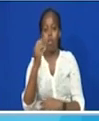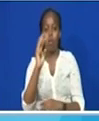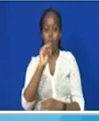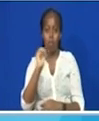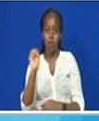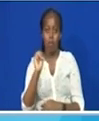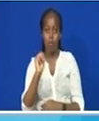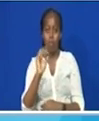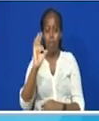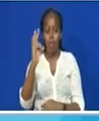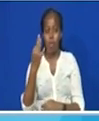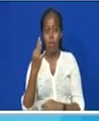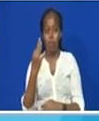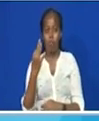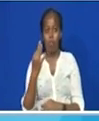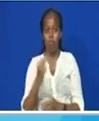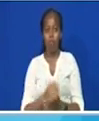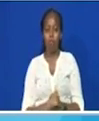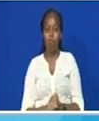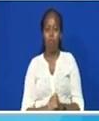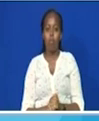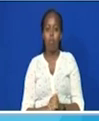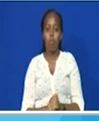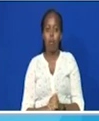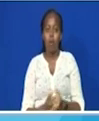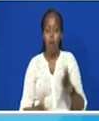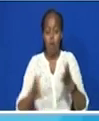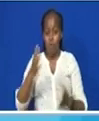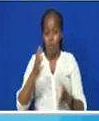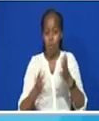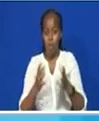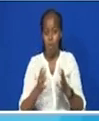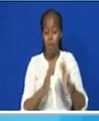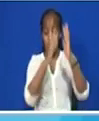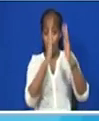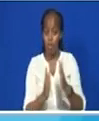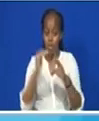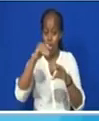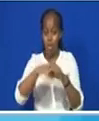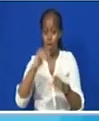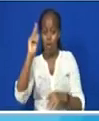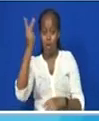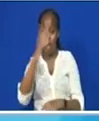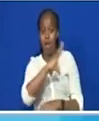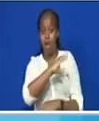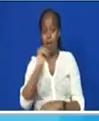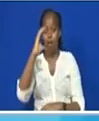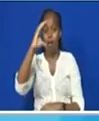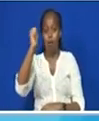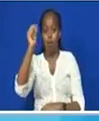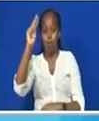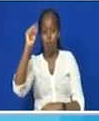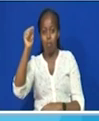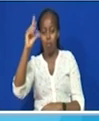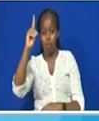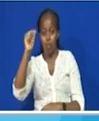The third question, that is B part 1, it says compare forestry in Kenya and Canada under the